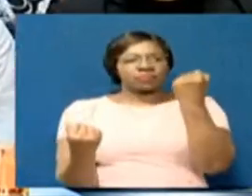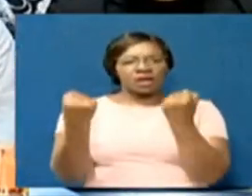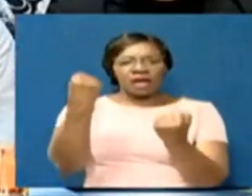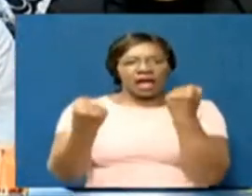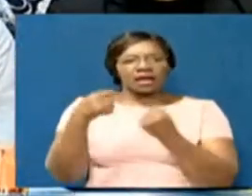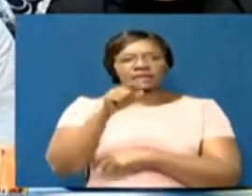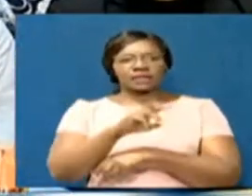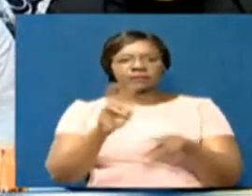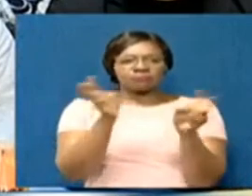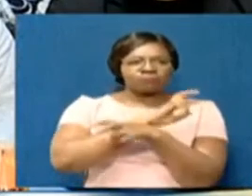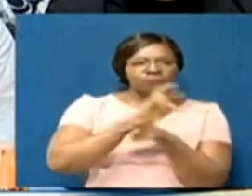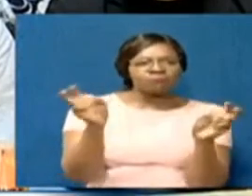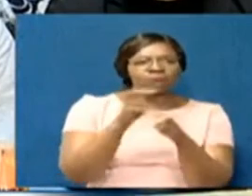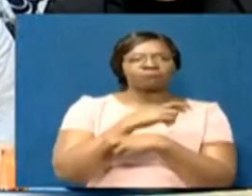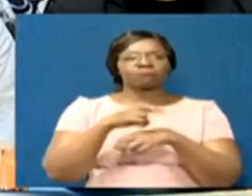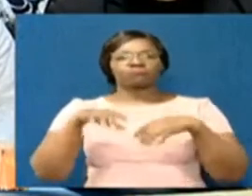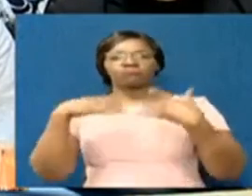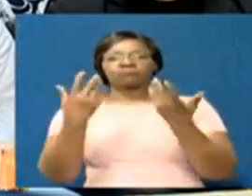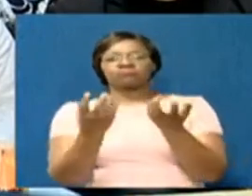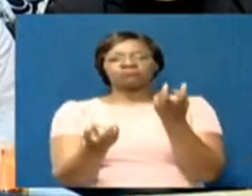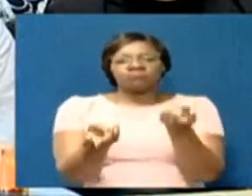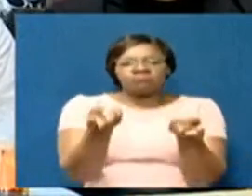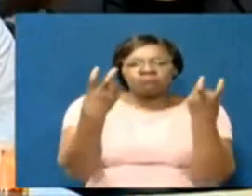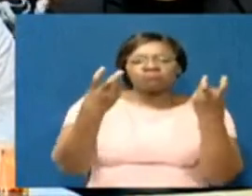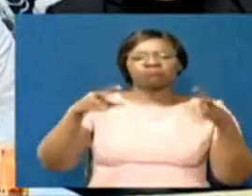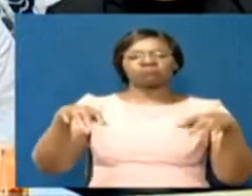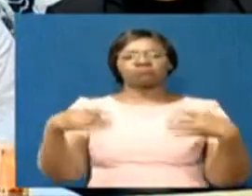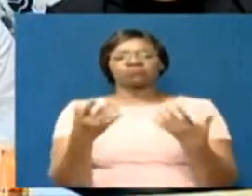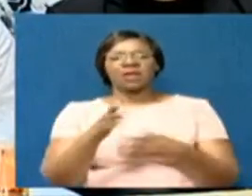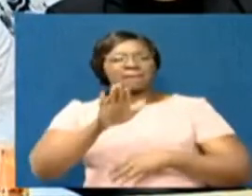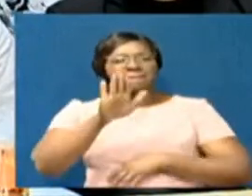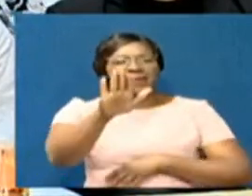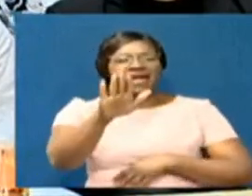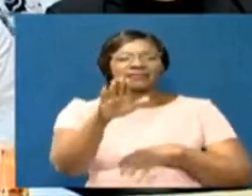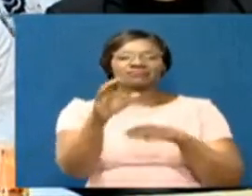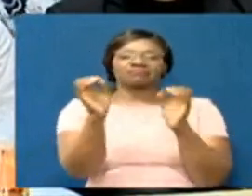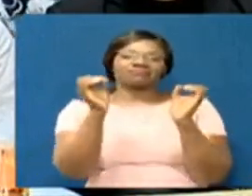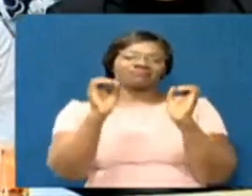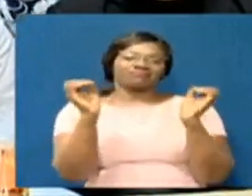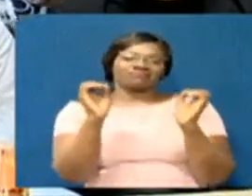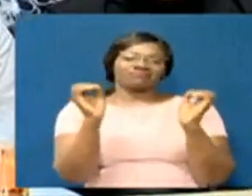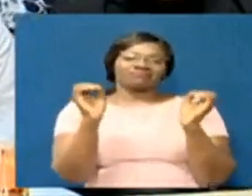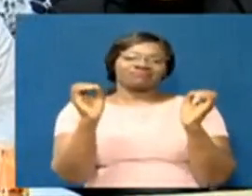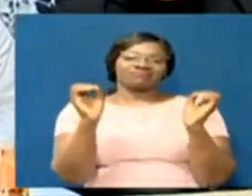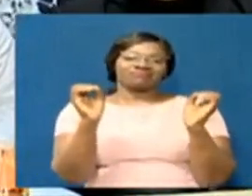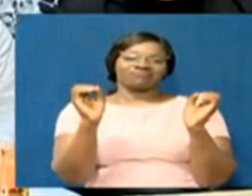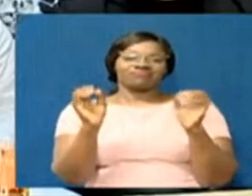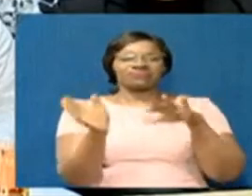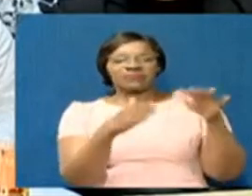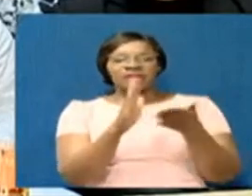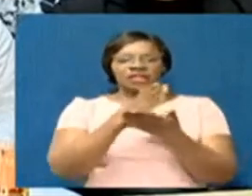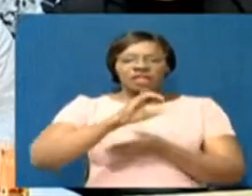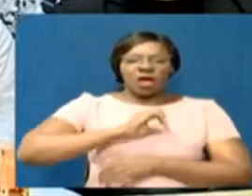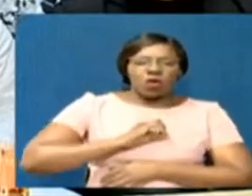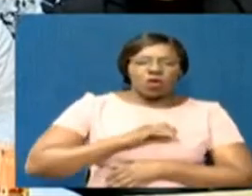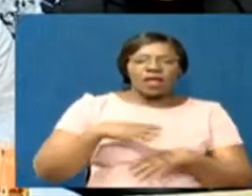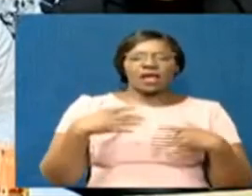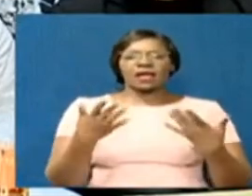the Mercedes, the Prados, they are not yours. The shareholders are